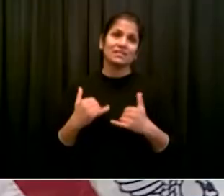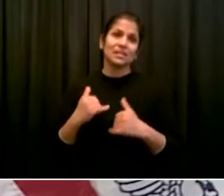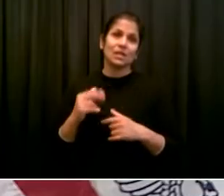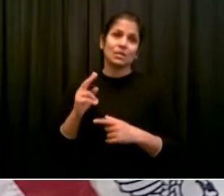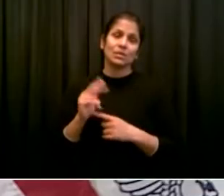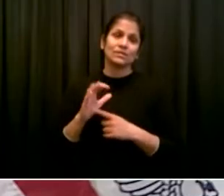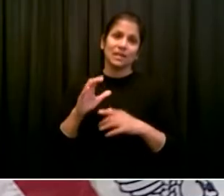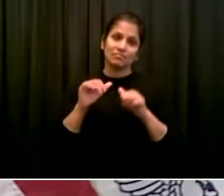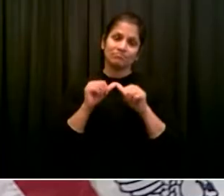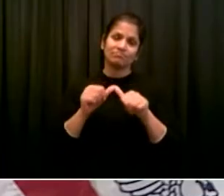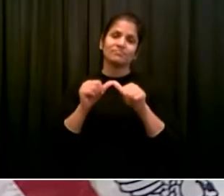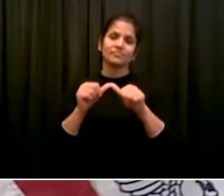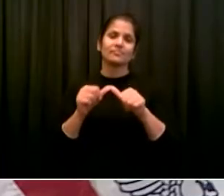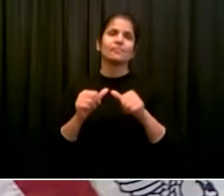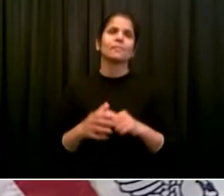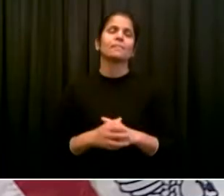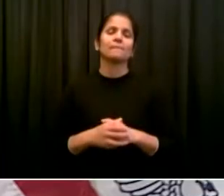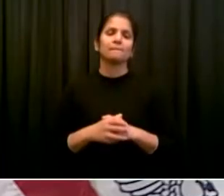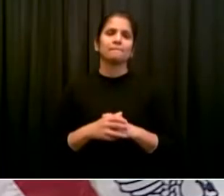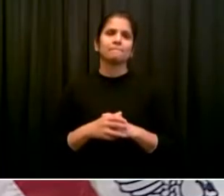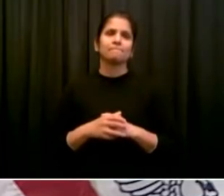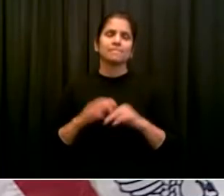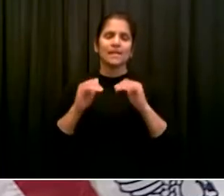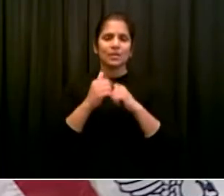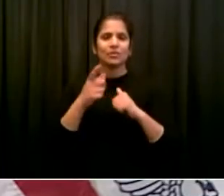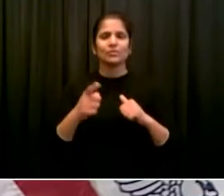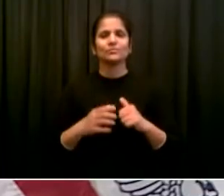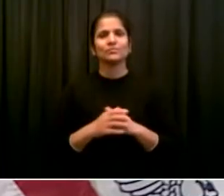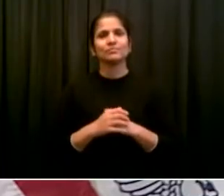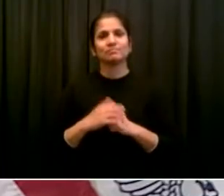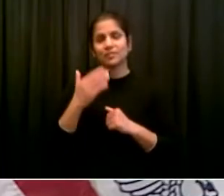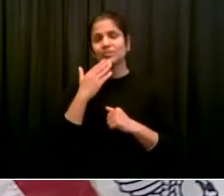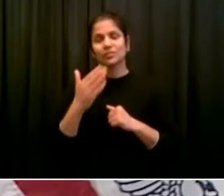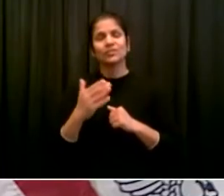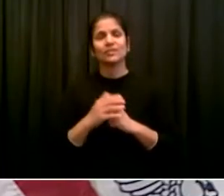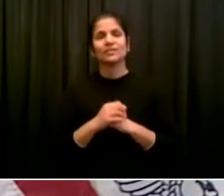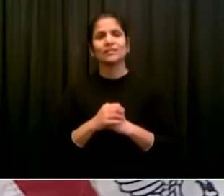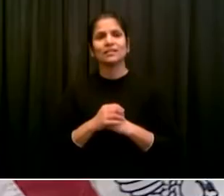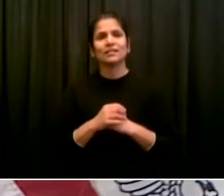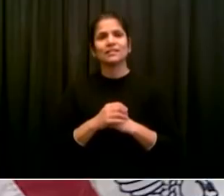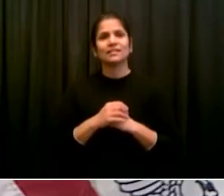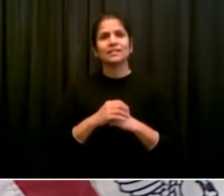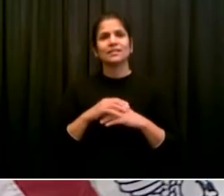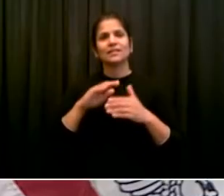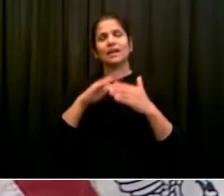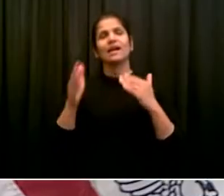doing? I'm doing good. It's weekend, watch a little baseball. You